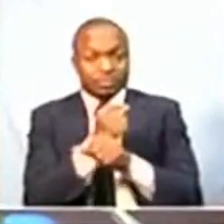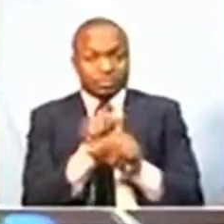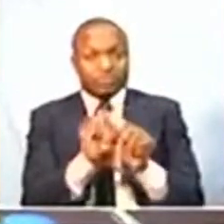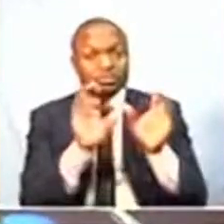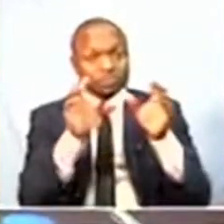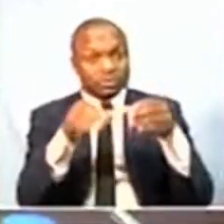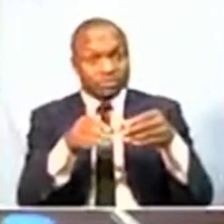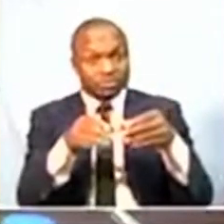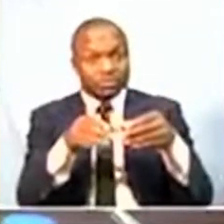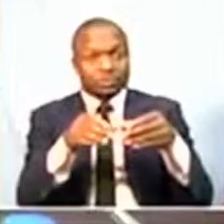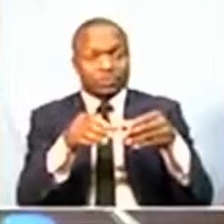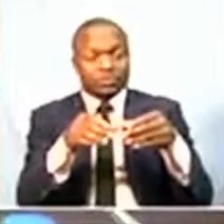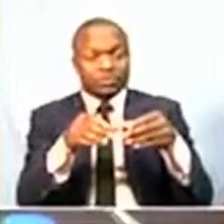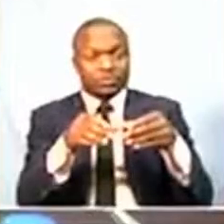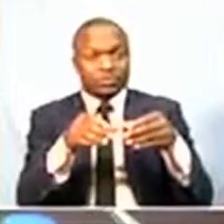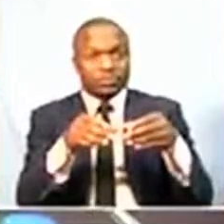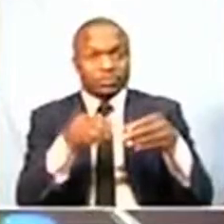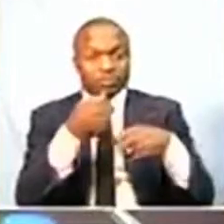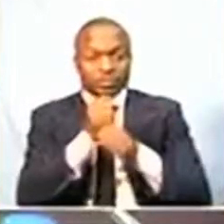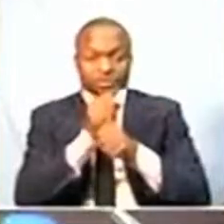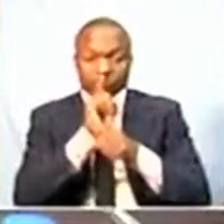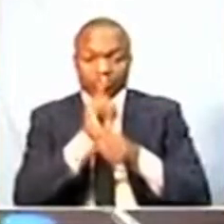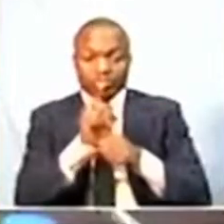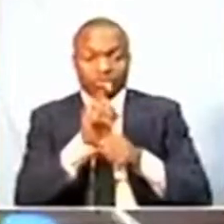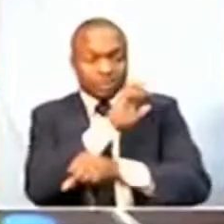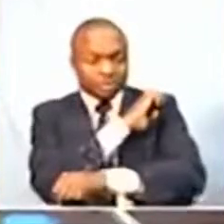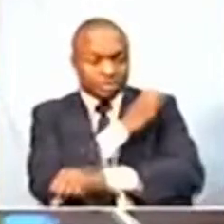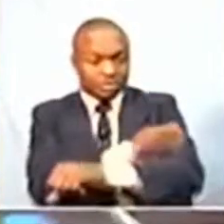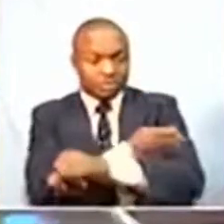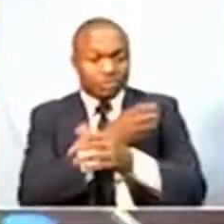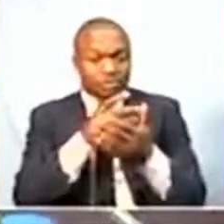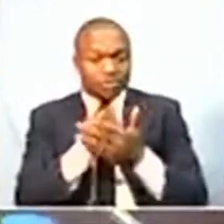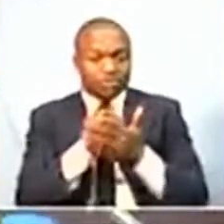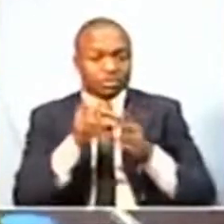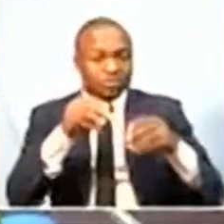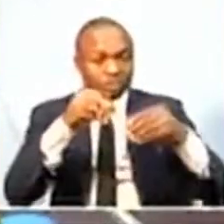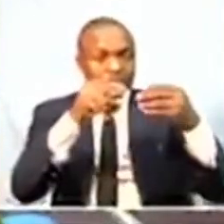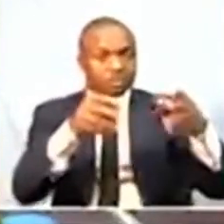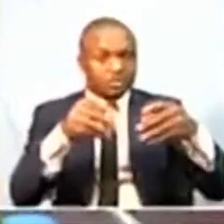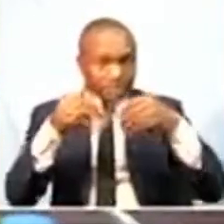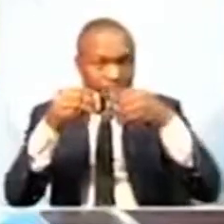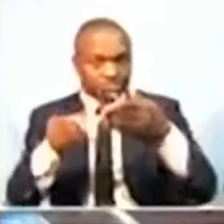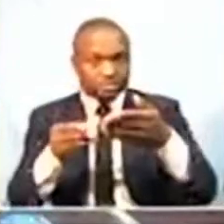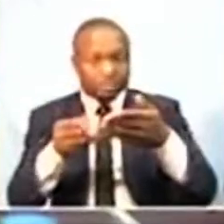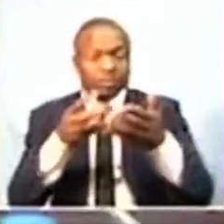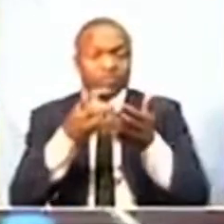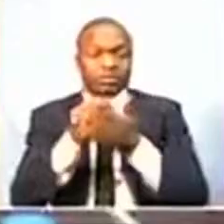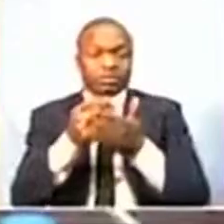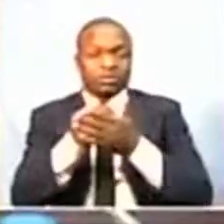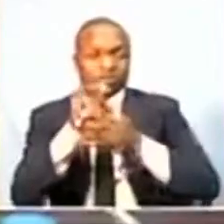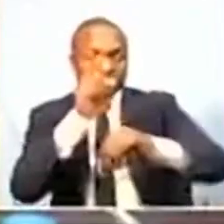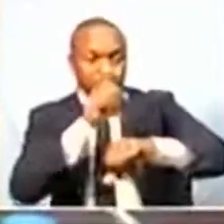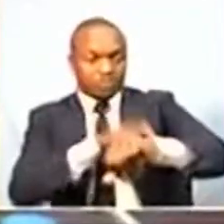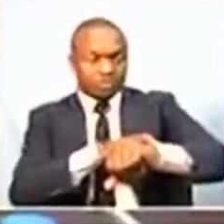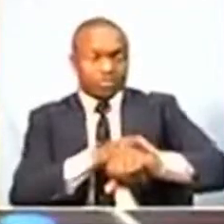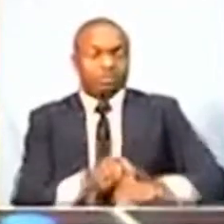Council is ensuring that empowerment grants are spent within the accounting period.